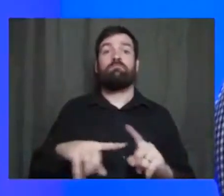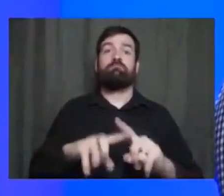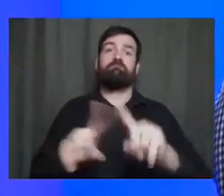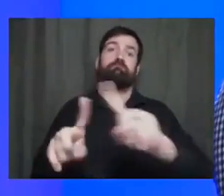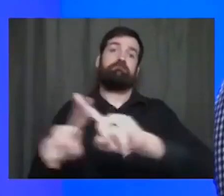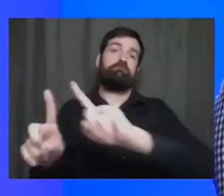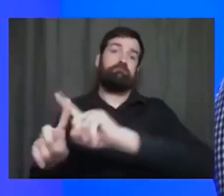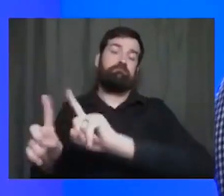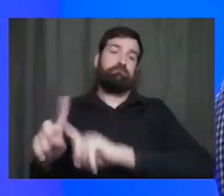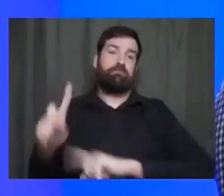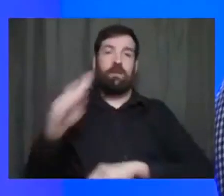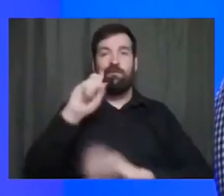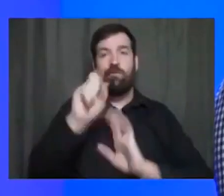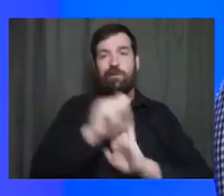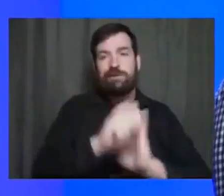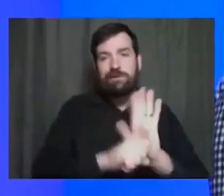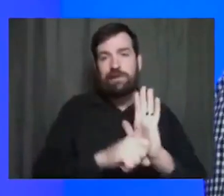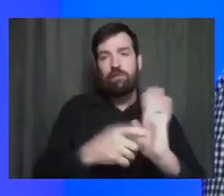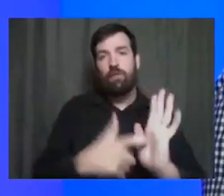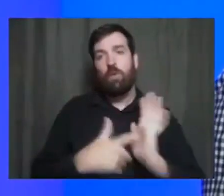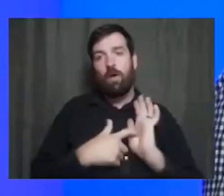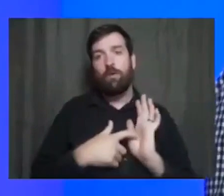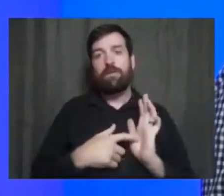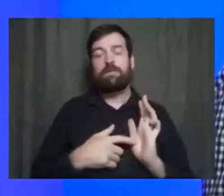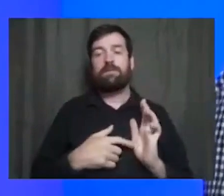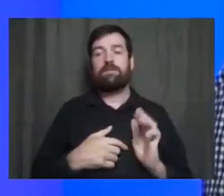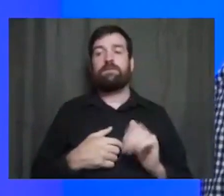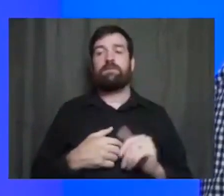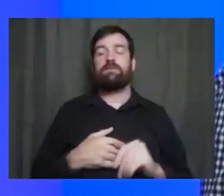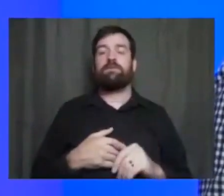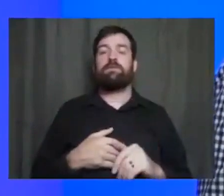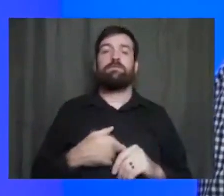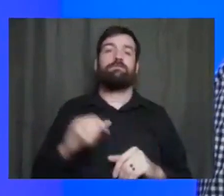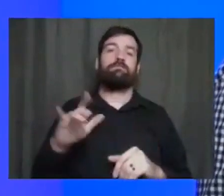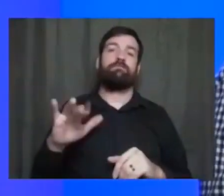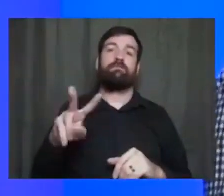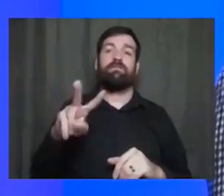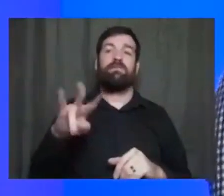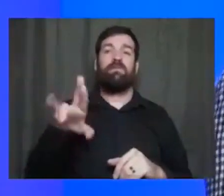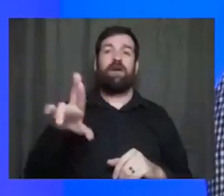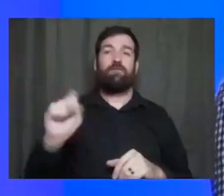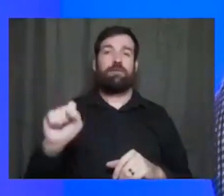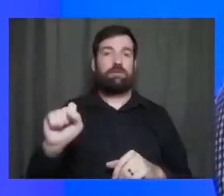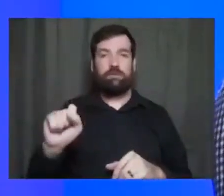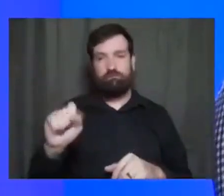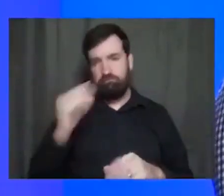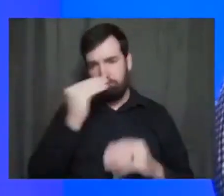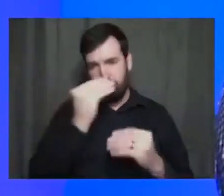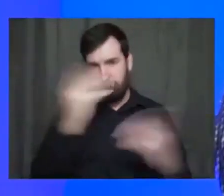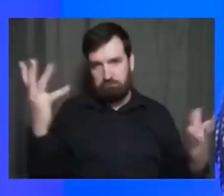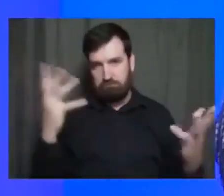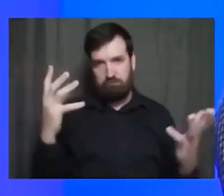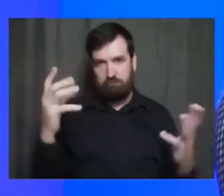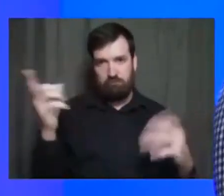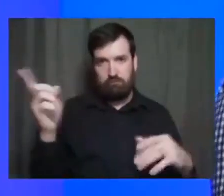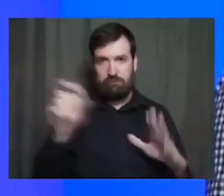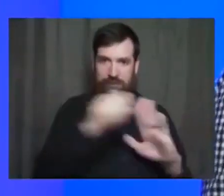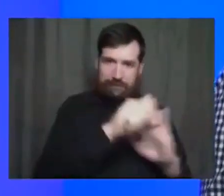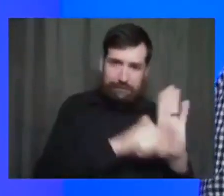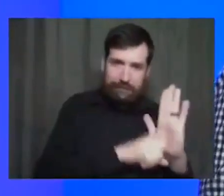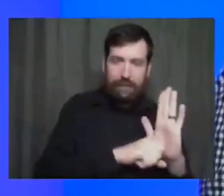state requirements, the vaccine or the virus does not care about state borders or country